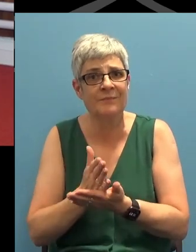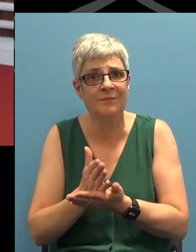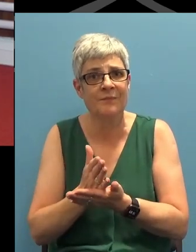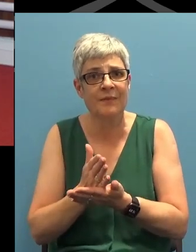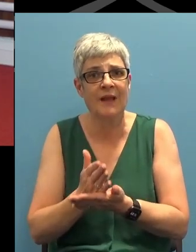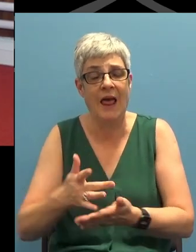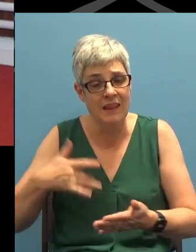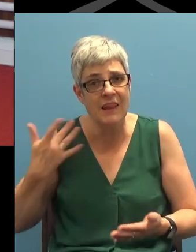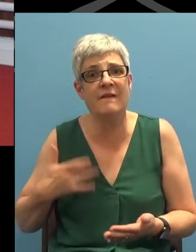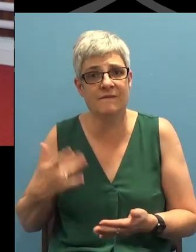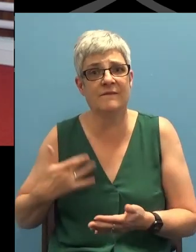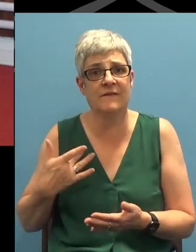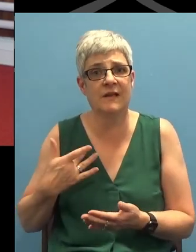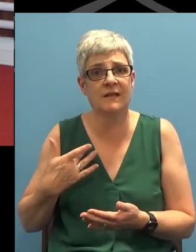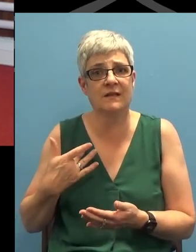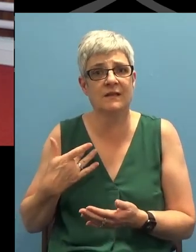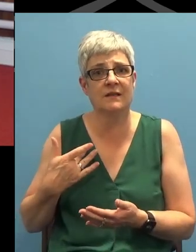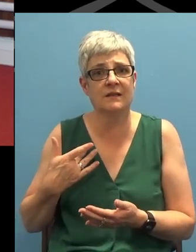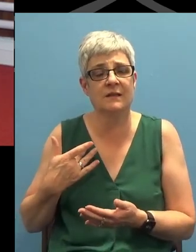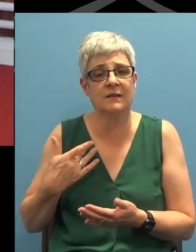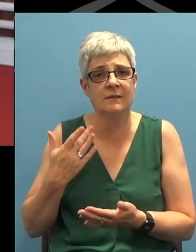it.